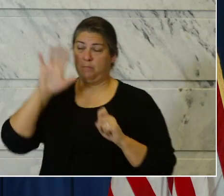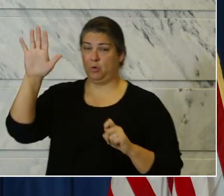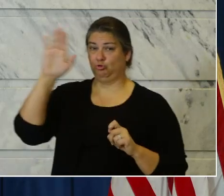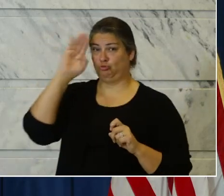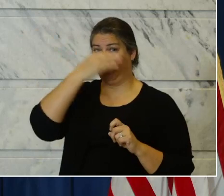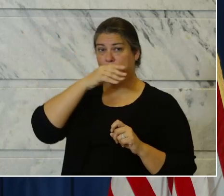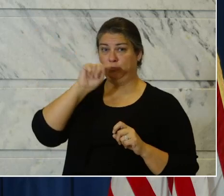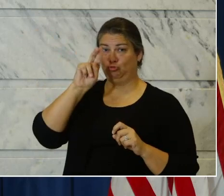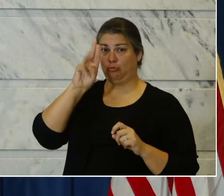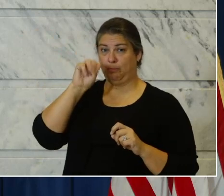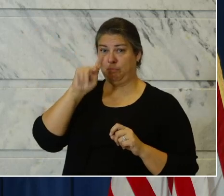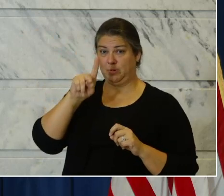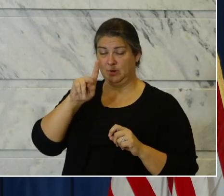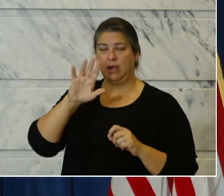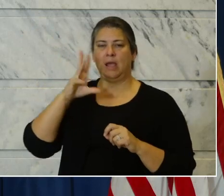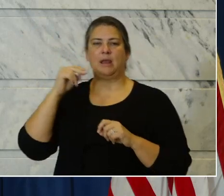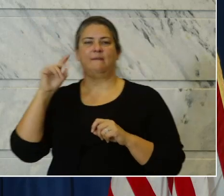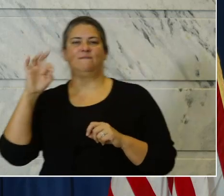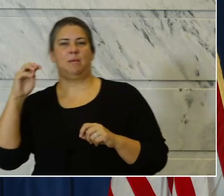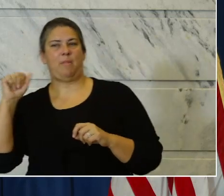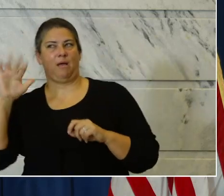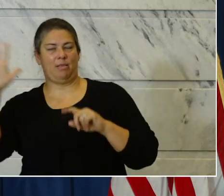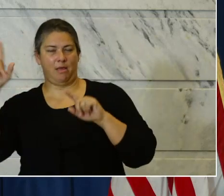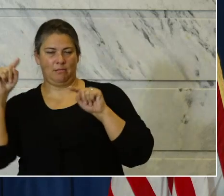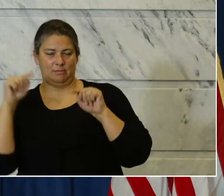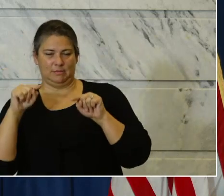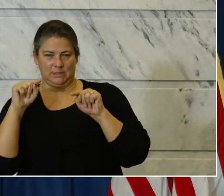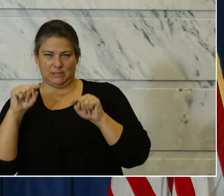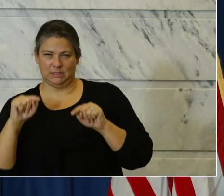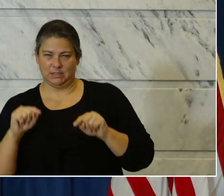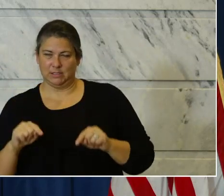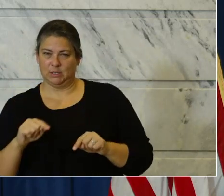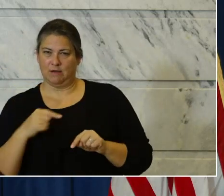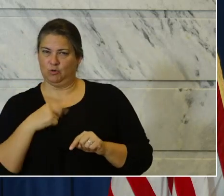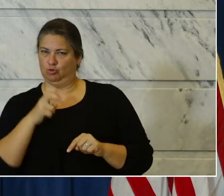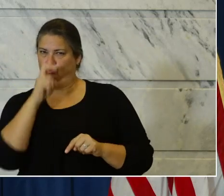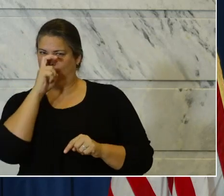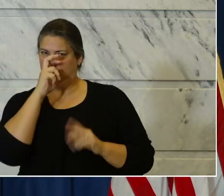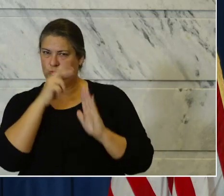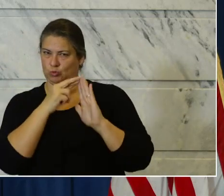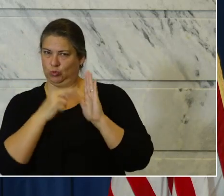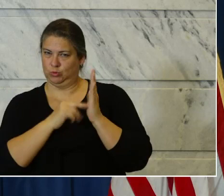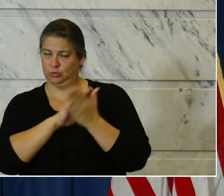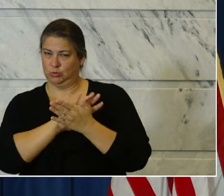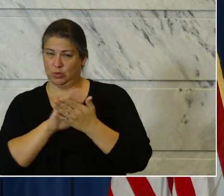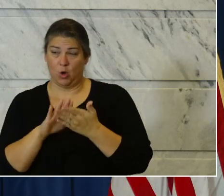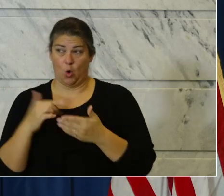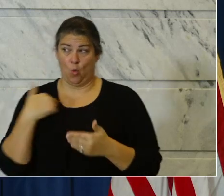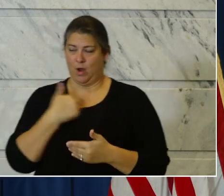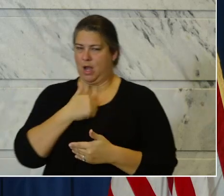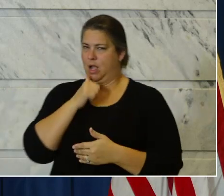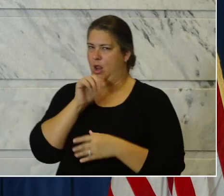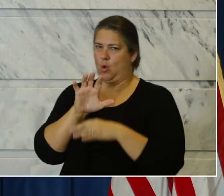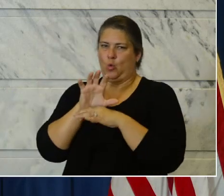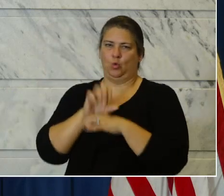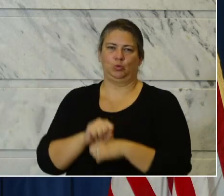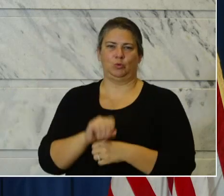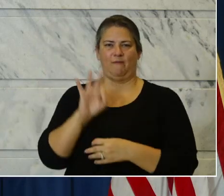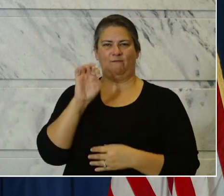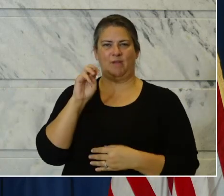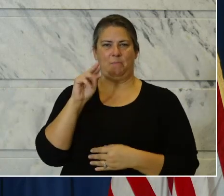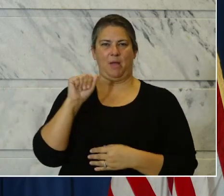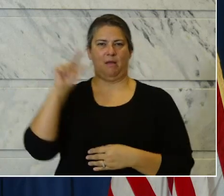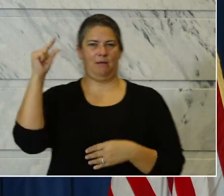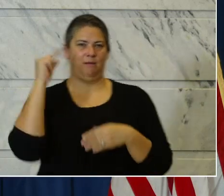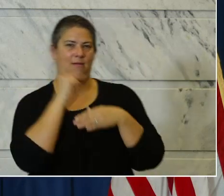as through FEMA. We're not used to administering unemployment programs through FEMA. So this is a completely new